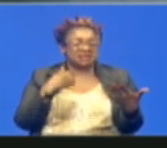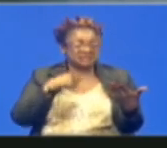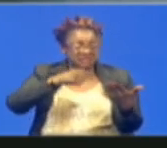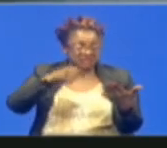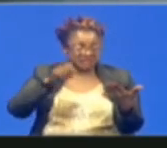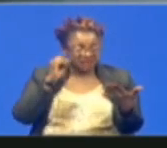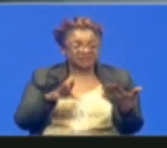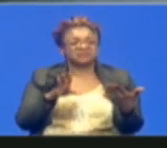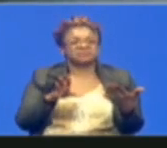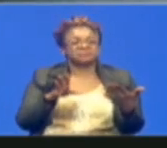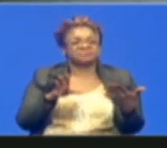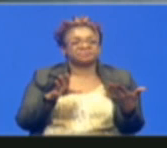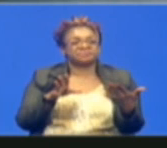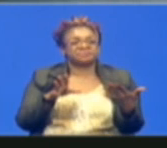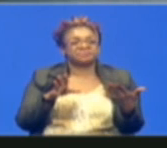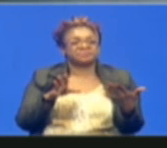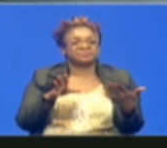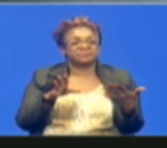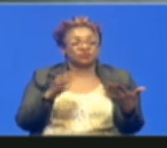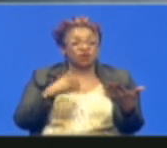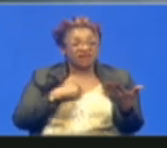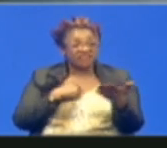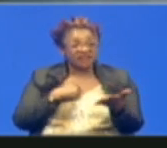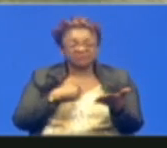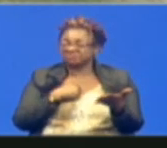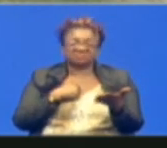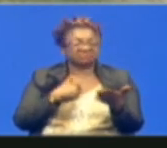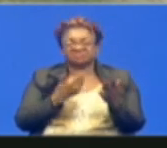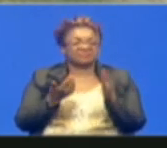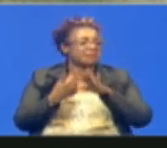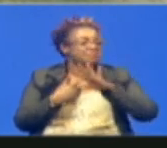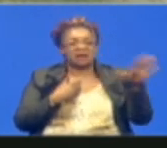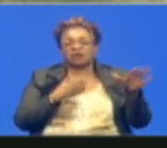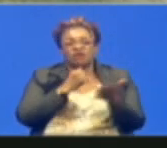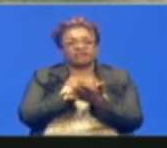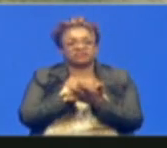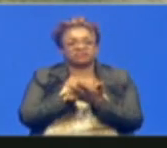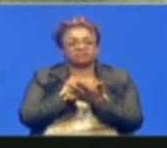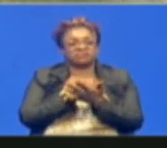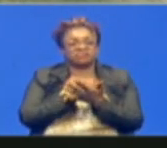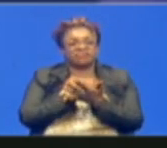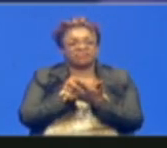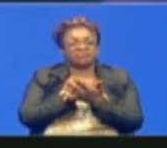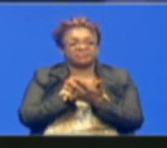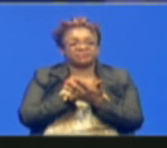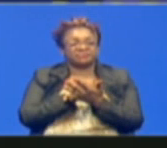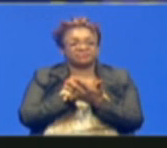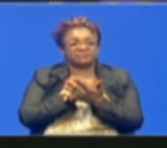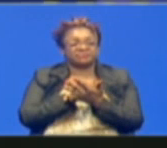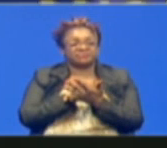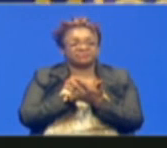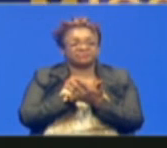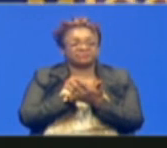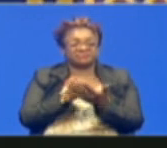had. Do you have them here? We returned them. Last week, the watchdog committee probing the acquisition of the Integrity